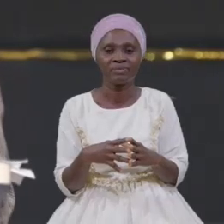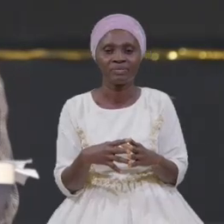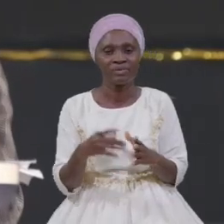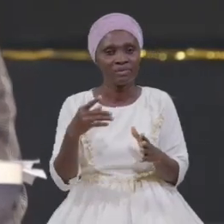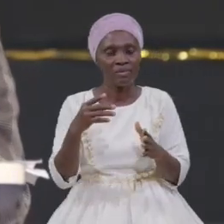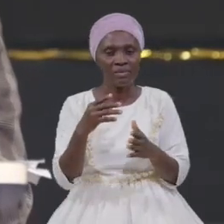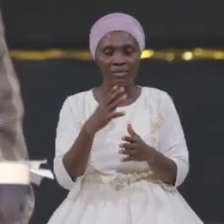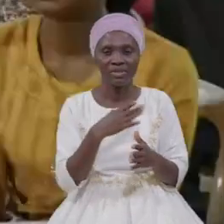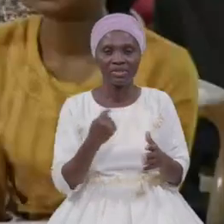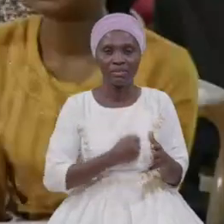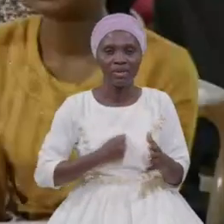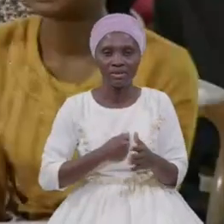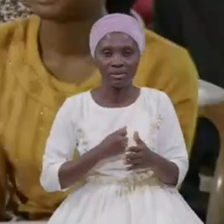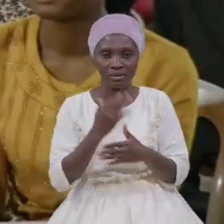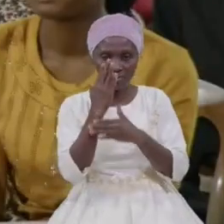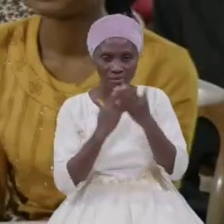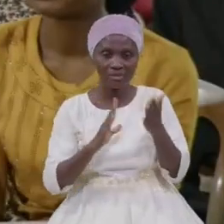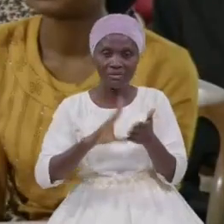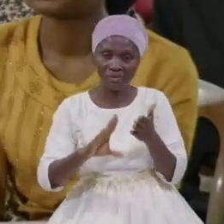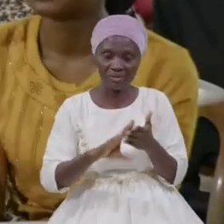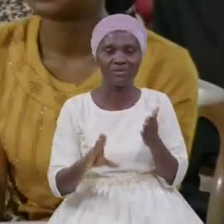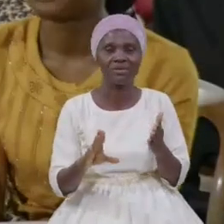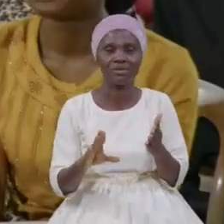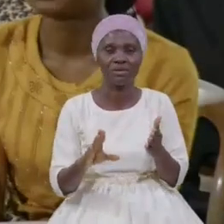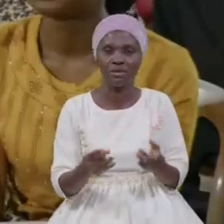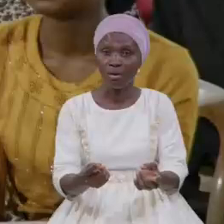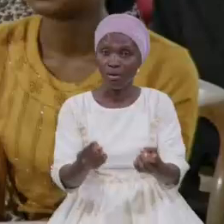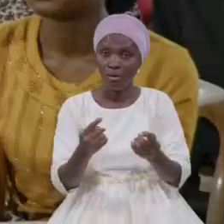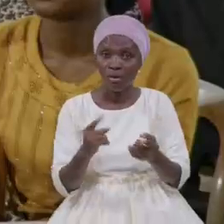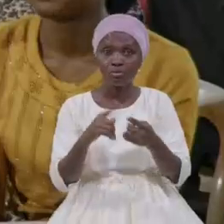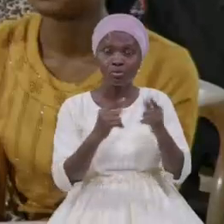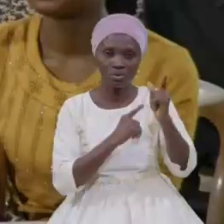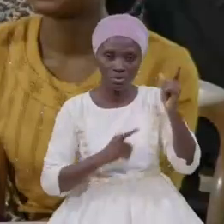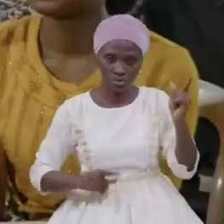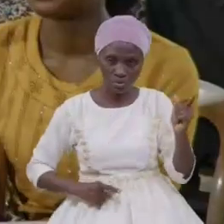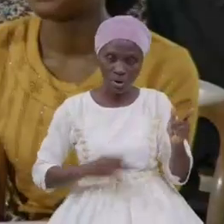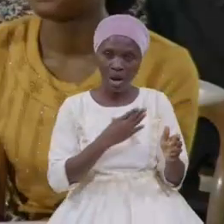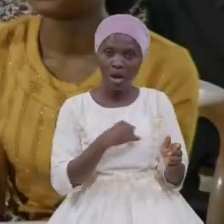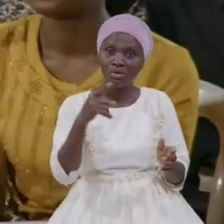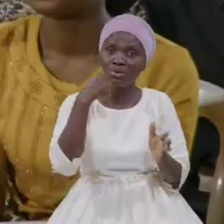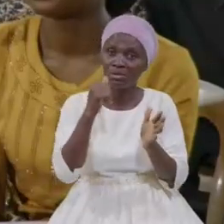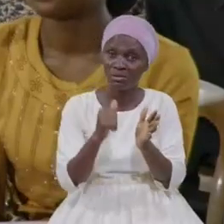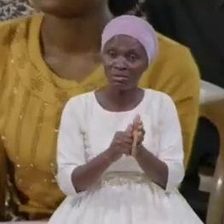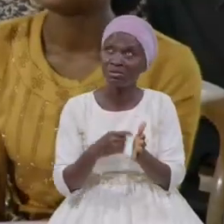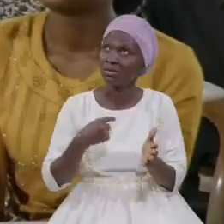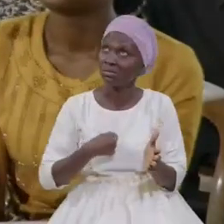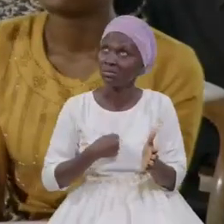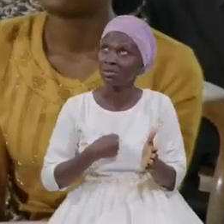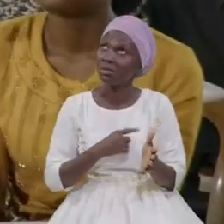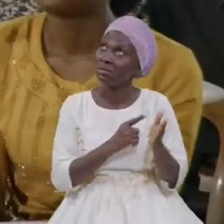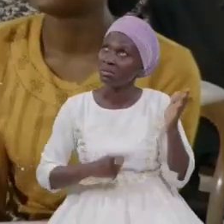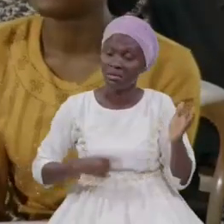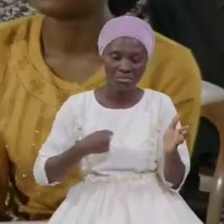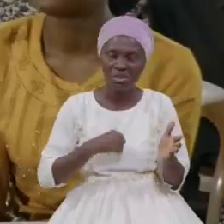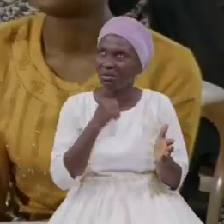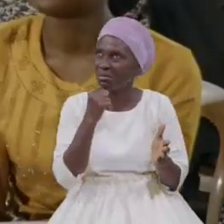forgiveness. Penitent, you come to the Lord. You say, Lord, I'm not worthy to even be here. And to look